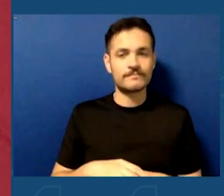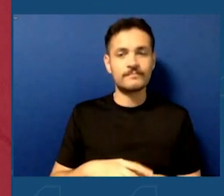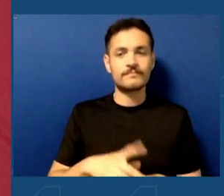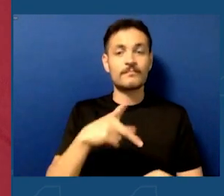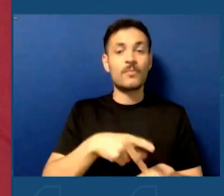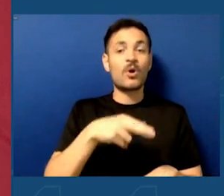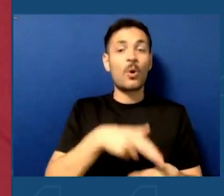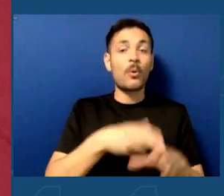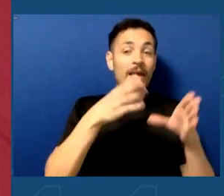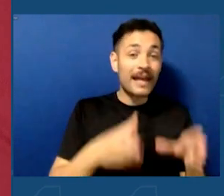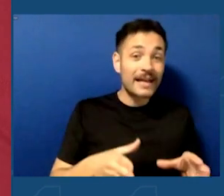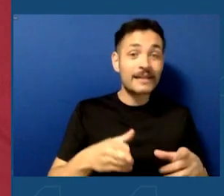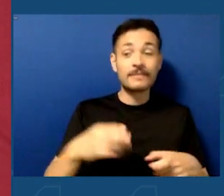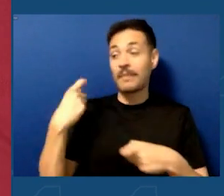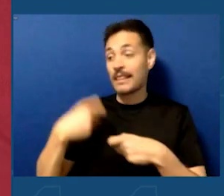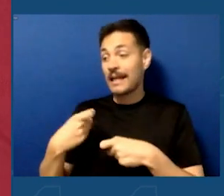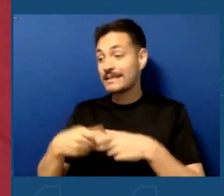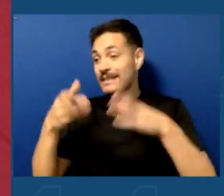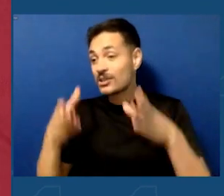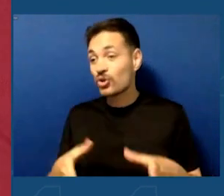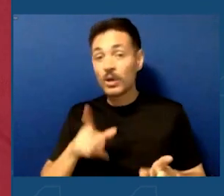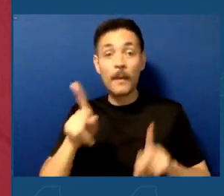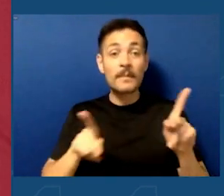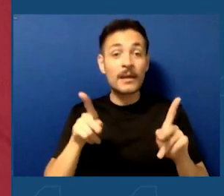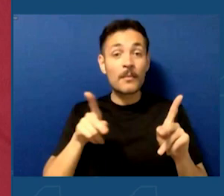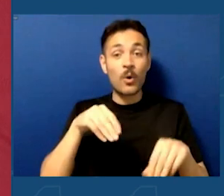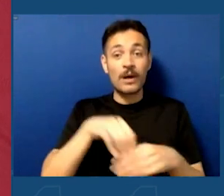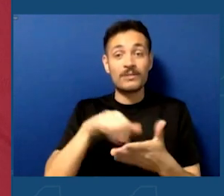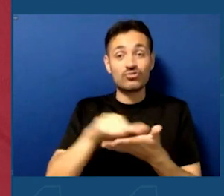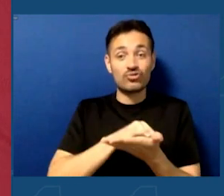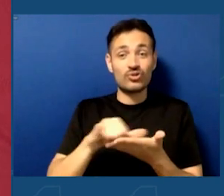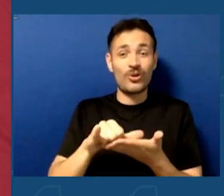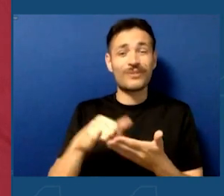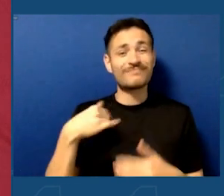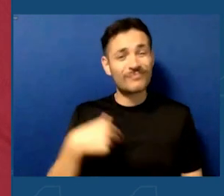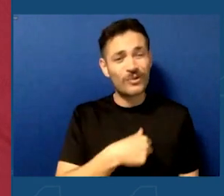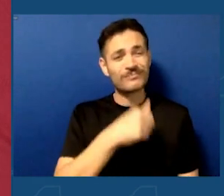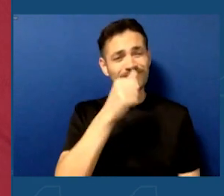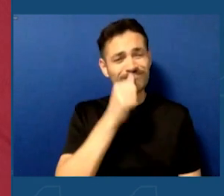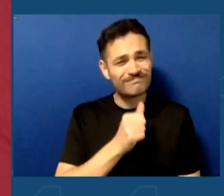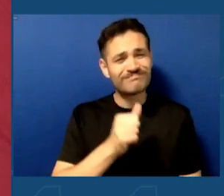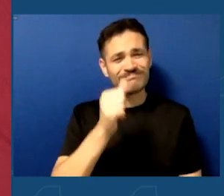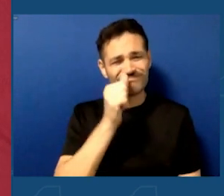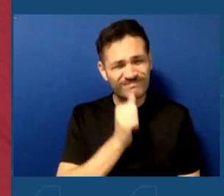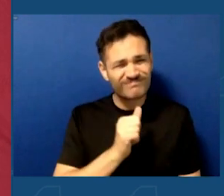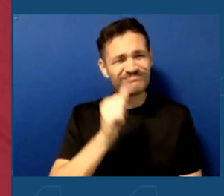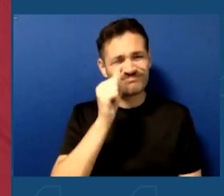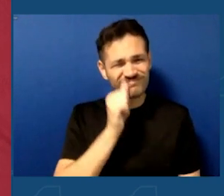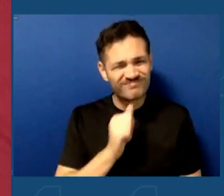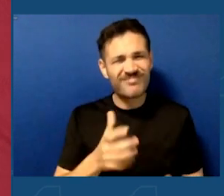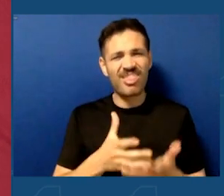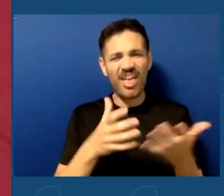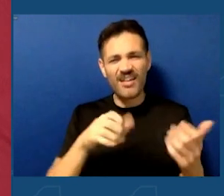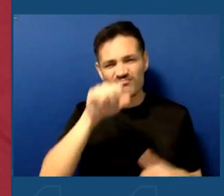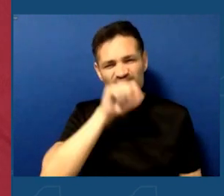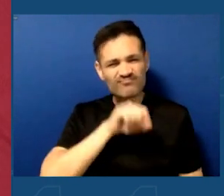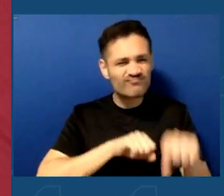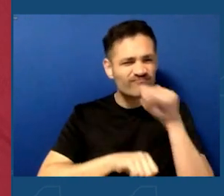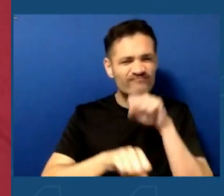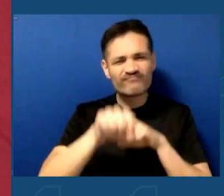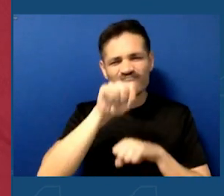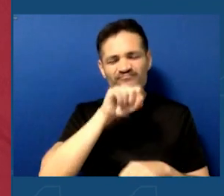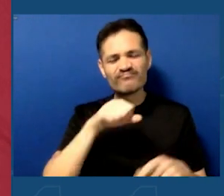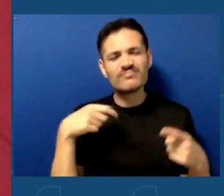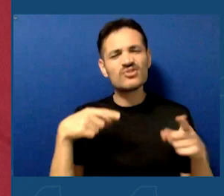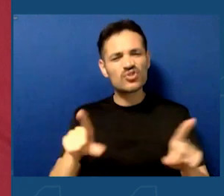Latinos and the people of New York were going through so much hardship throughout the pandemic, if there was